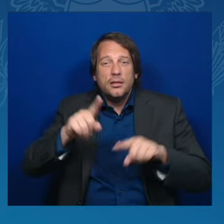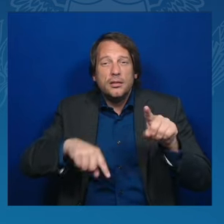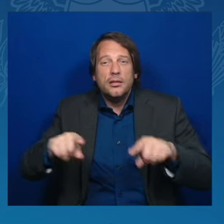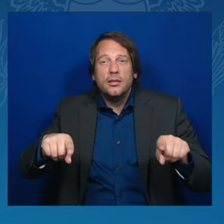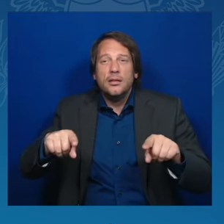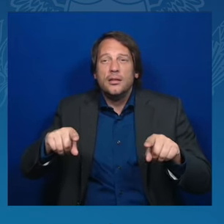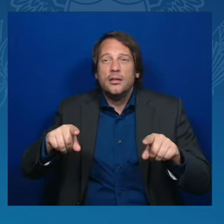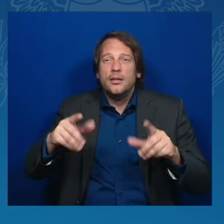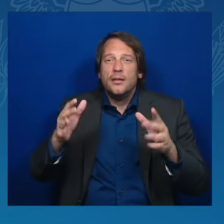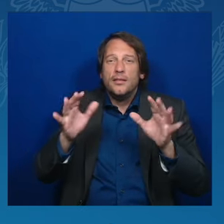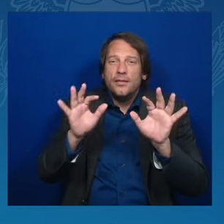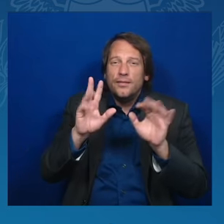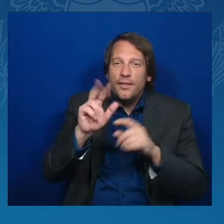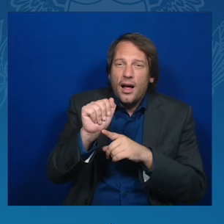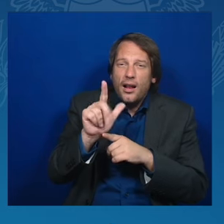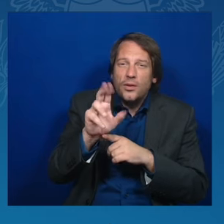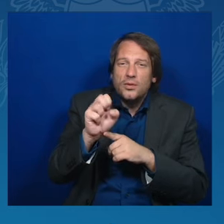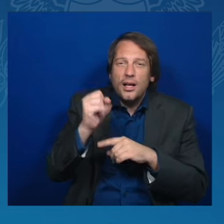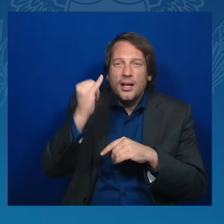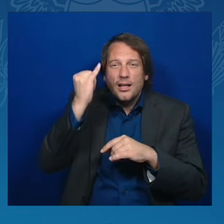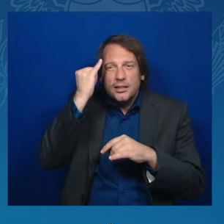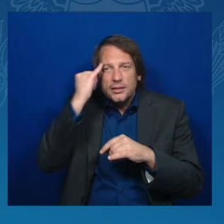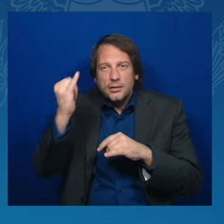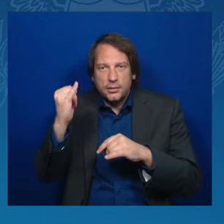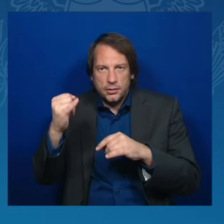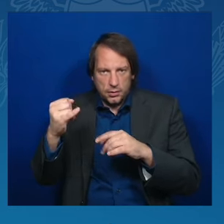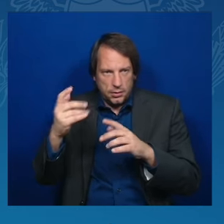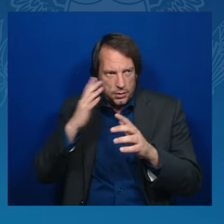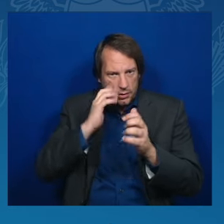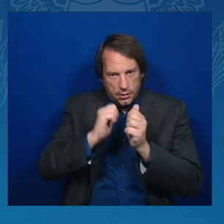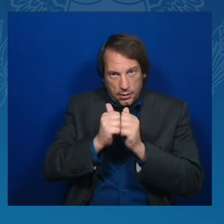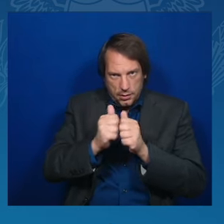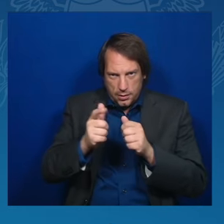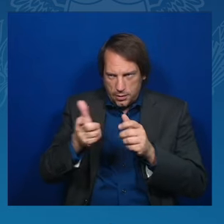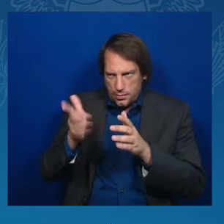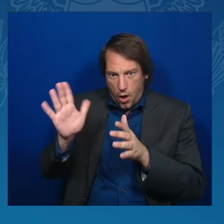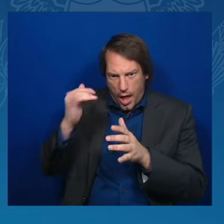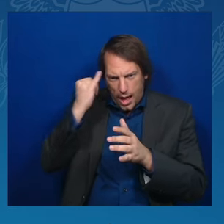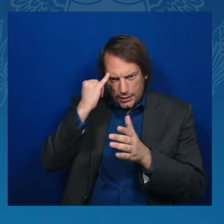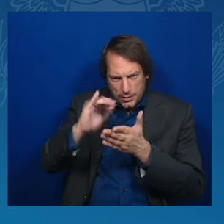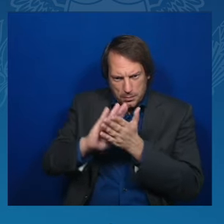other, something better is created.